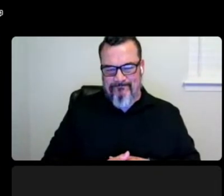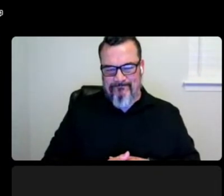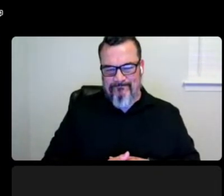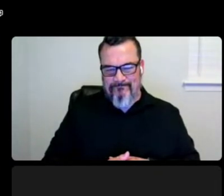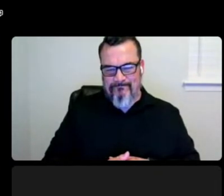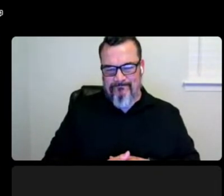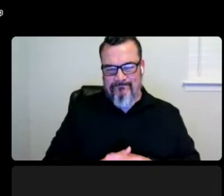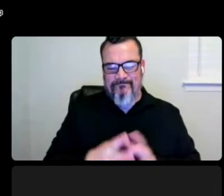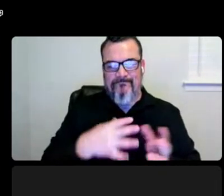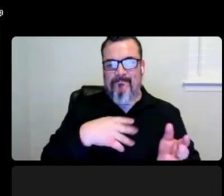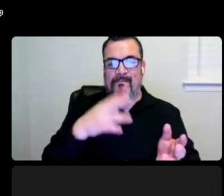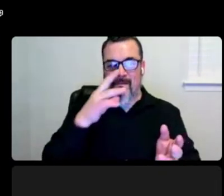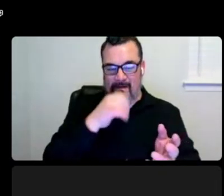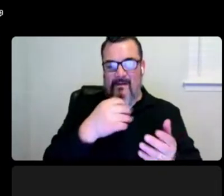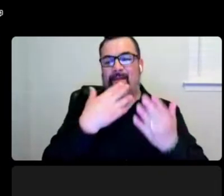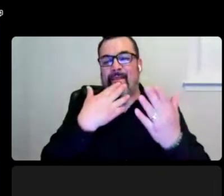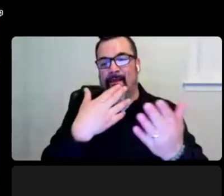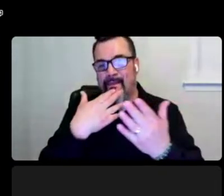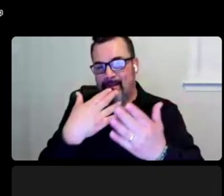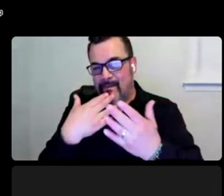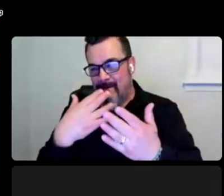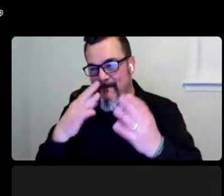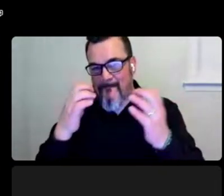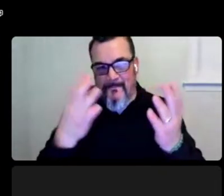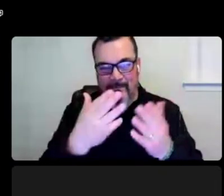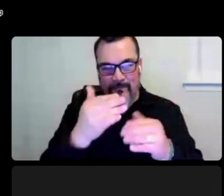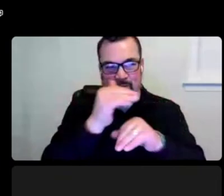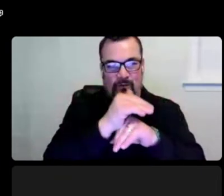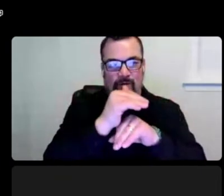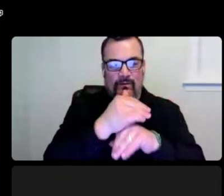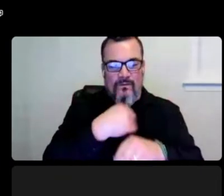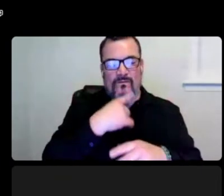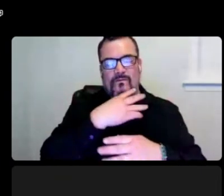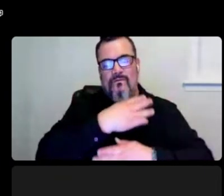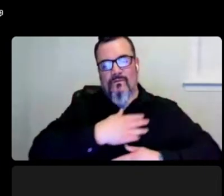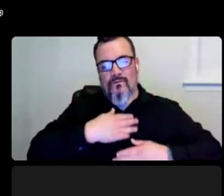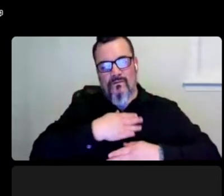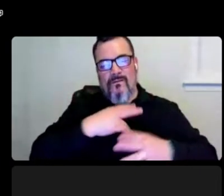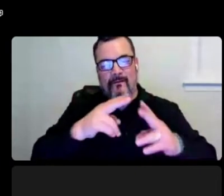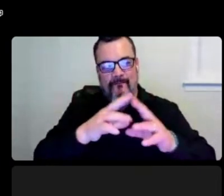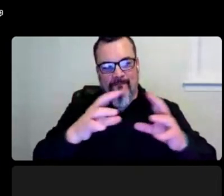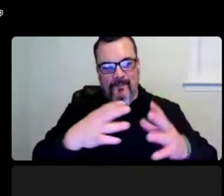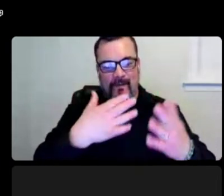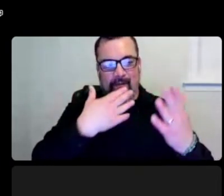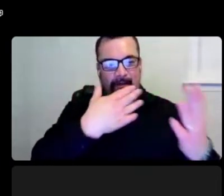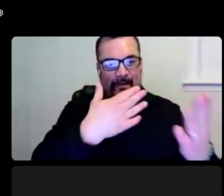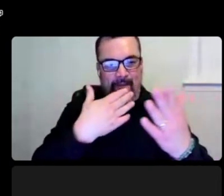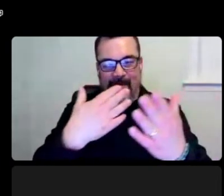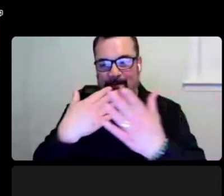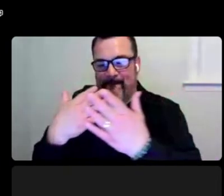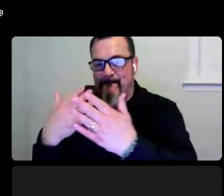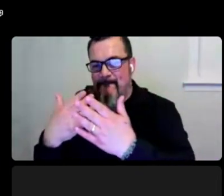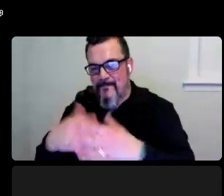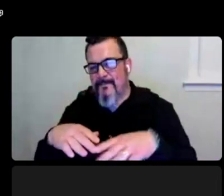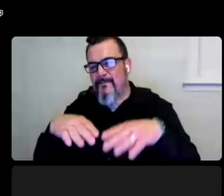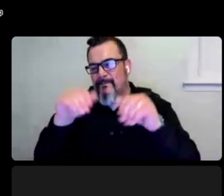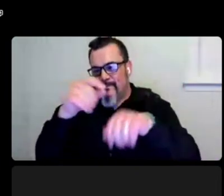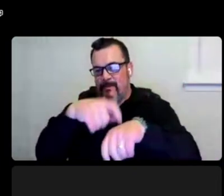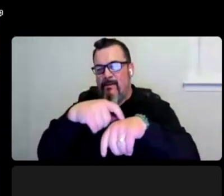I guess thank you so much for being here tonight. We do appreciate that very much. And thank you, my colleagues, for taking the time